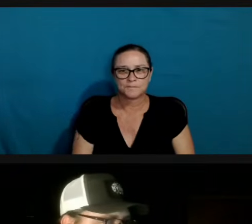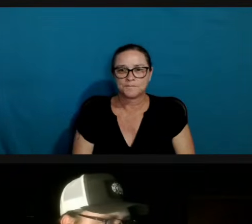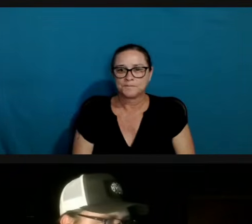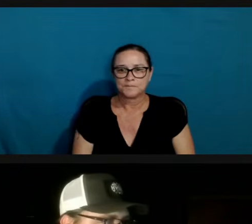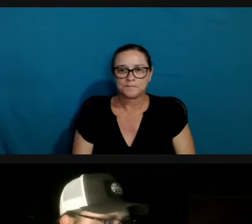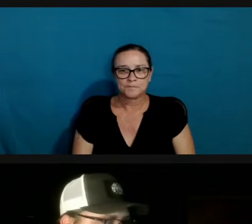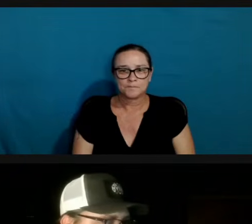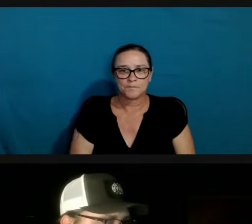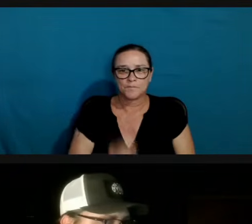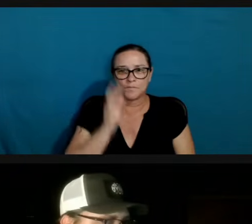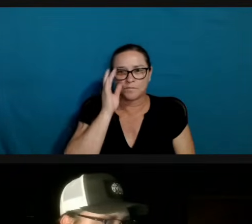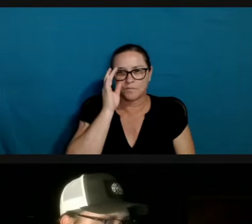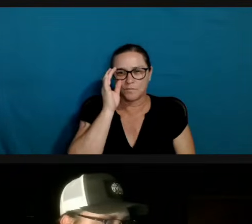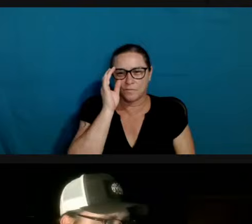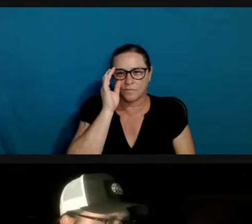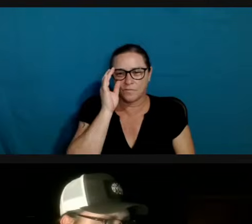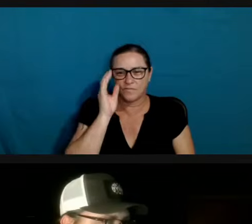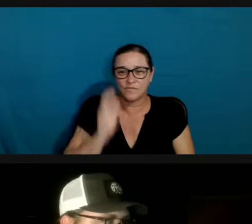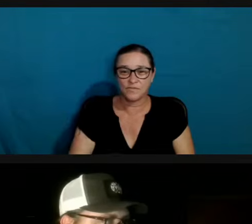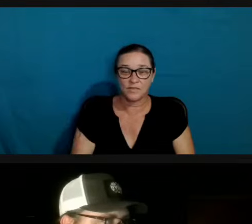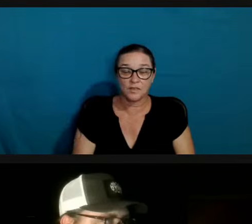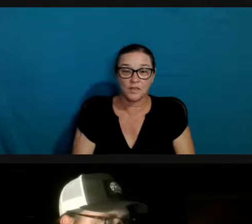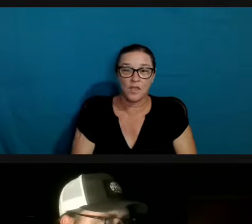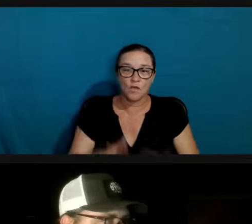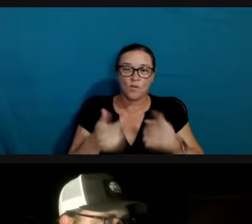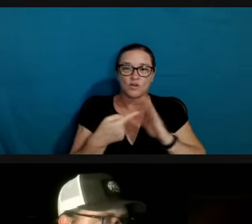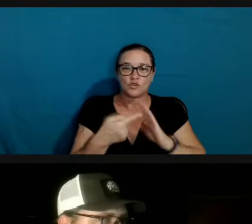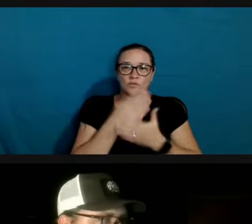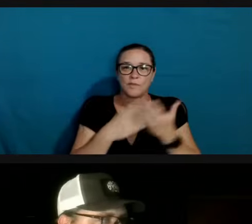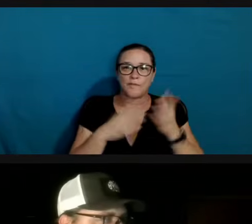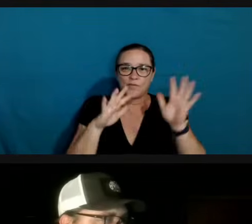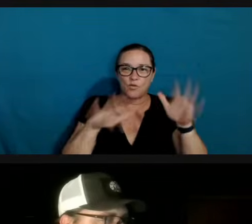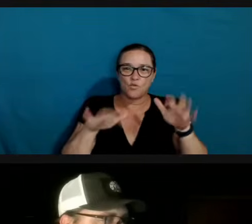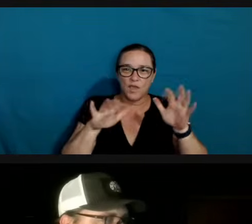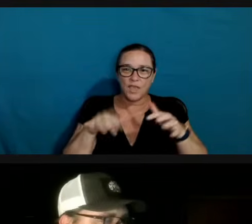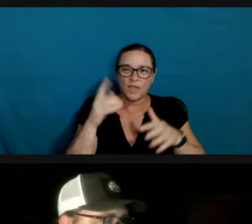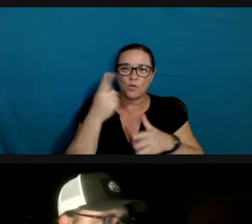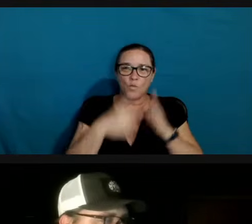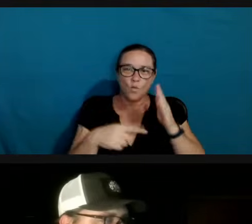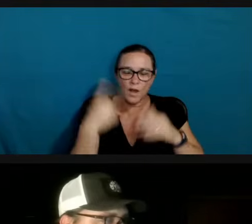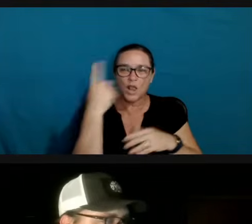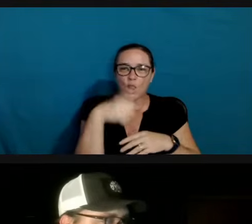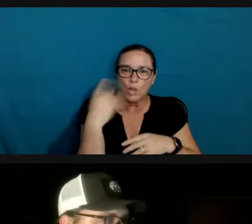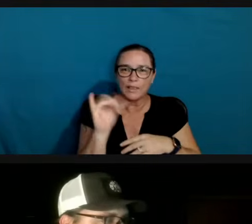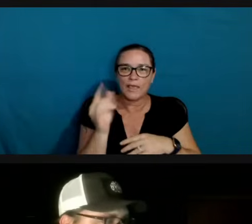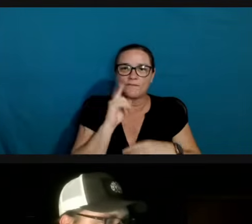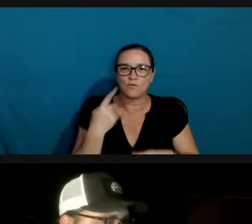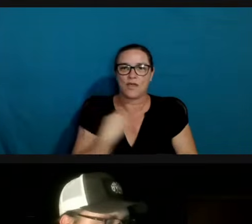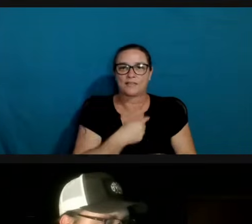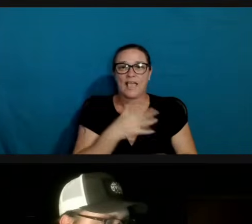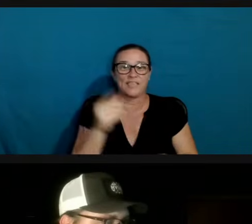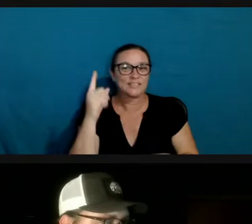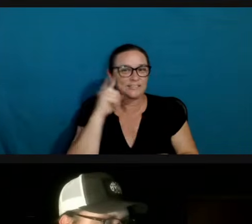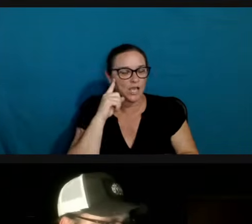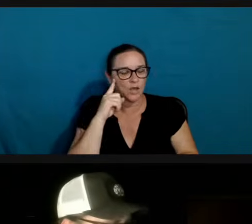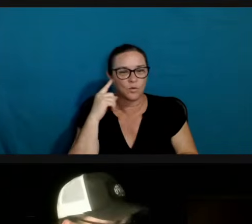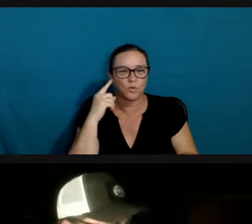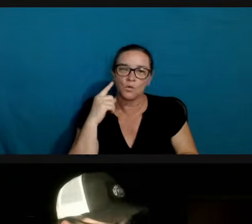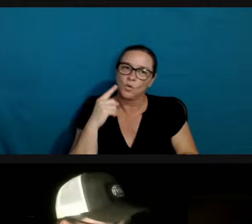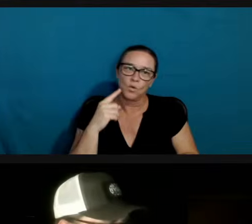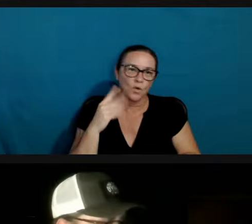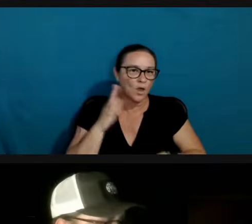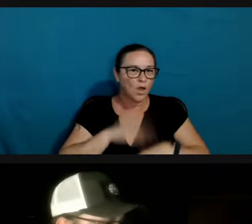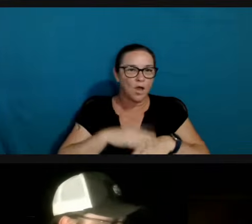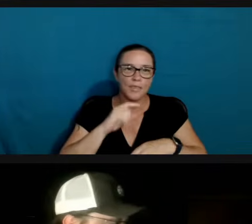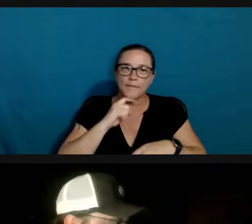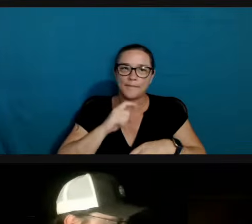We'll look at some of the rain levels, but just wanted to show what it was like and the sound too. Just on the 10 roofs, couldn't